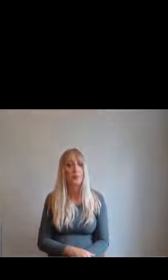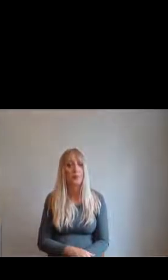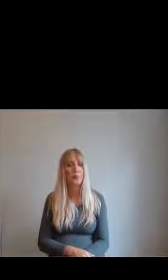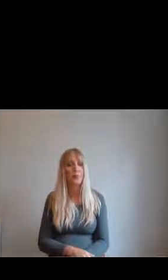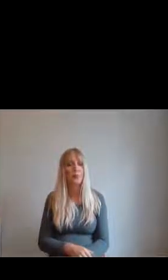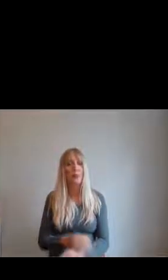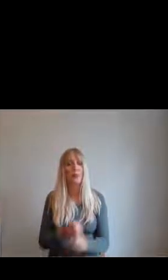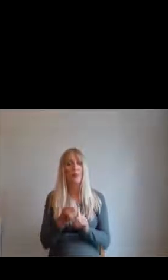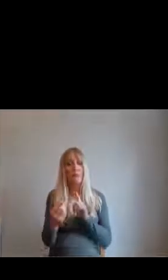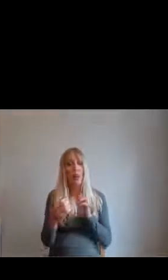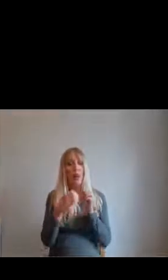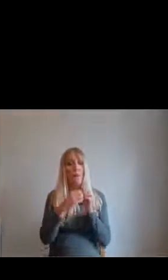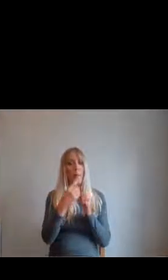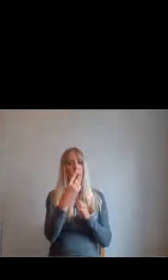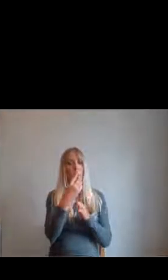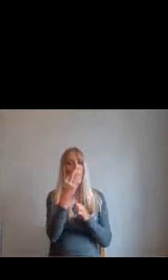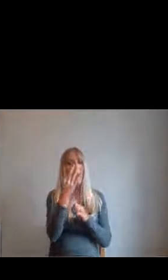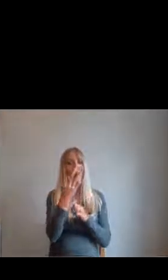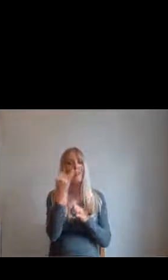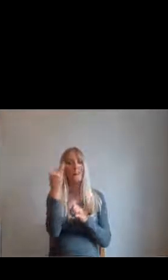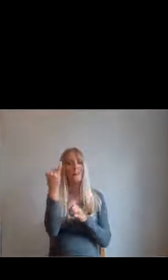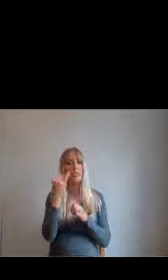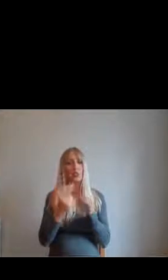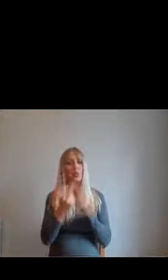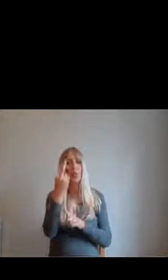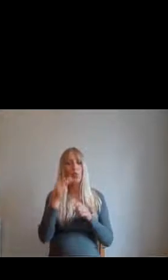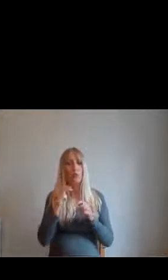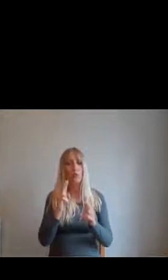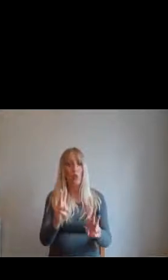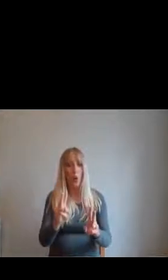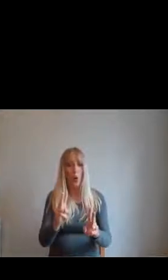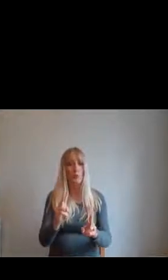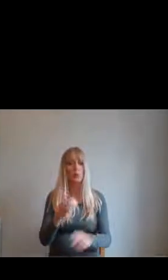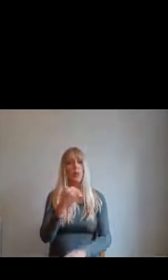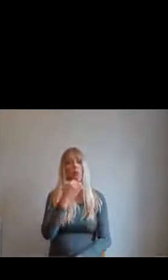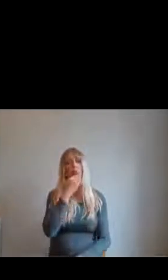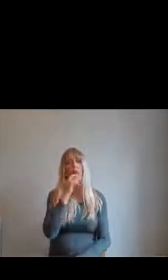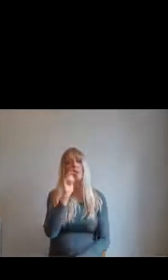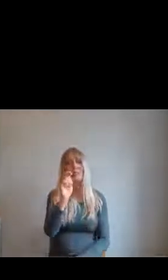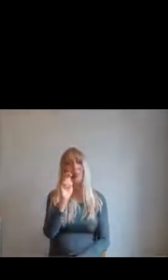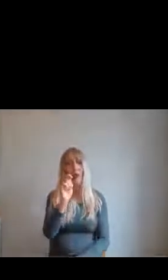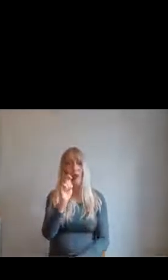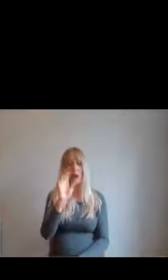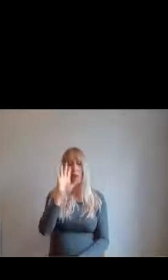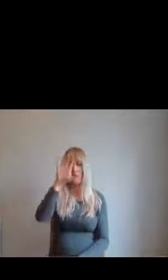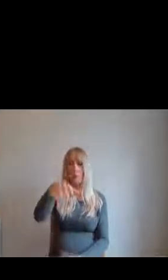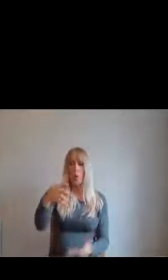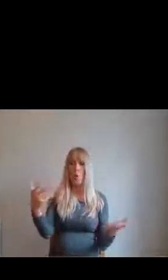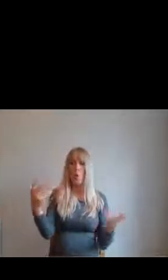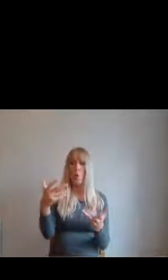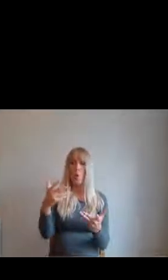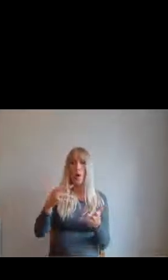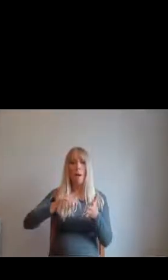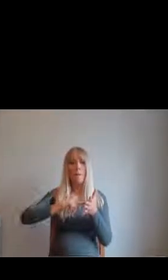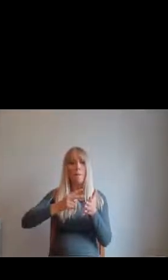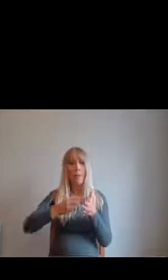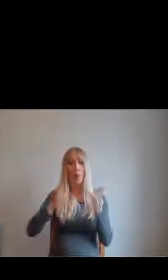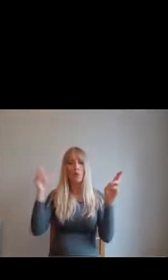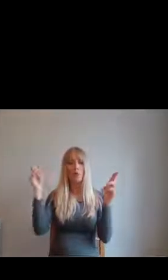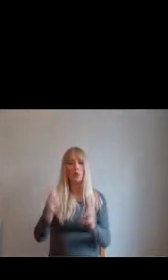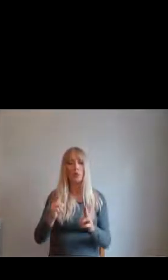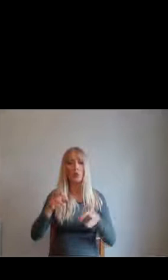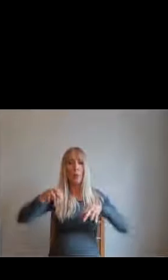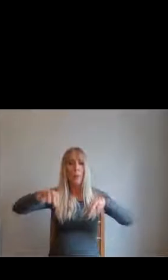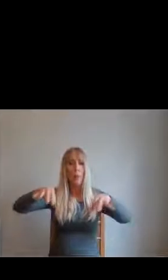Number 10 on the map points out Thames Chase Community Forest, where we're proposing to reduce the woodland